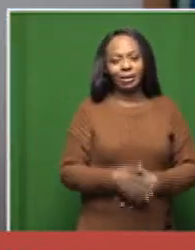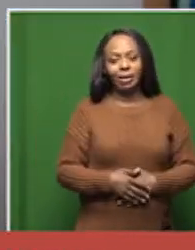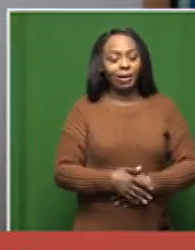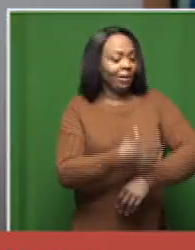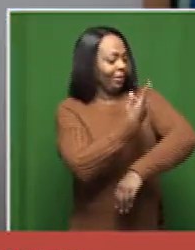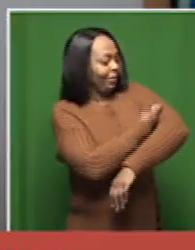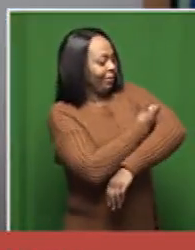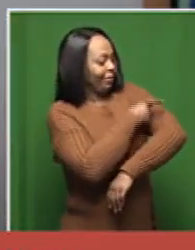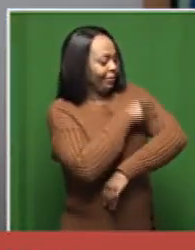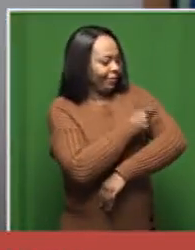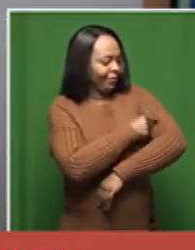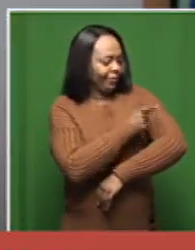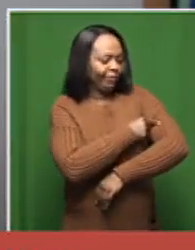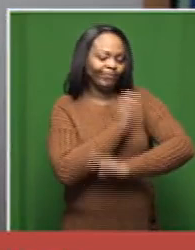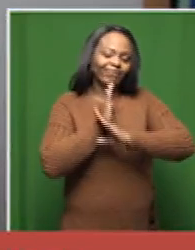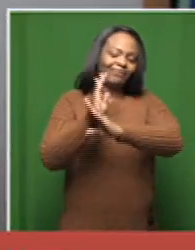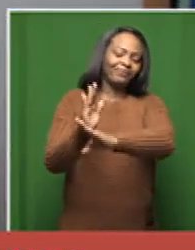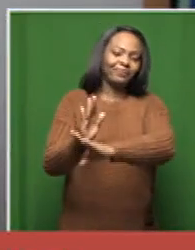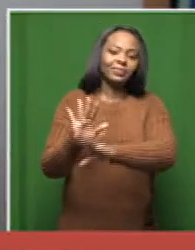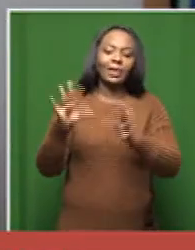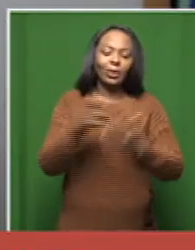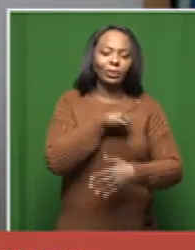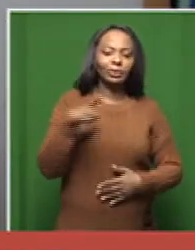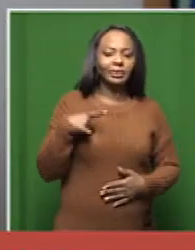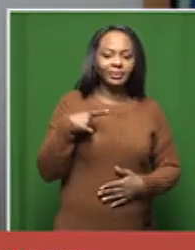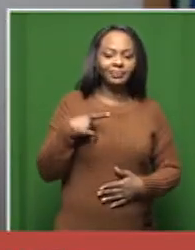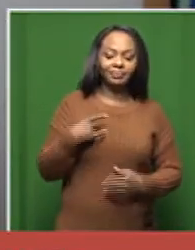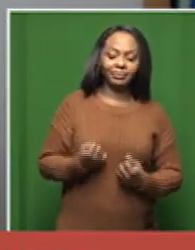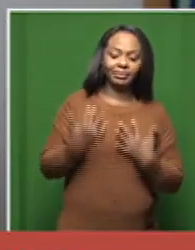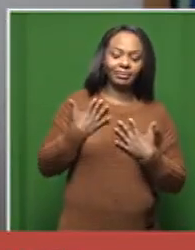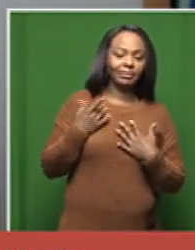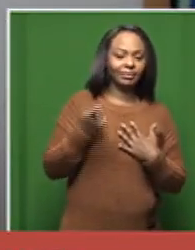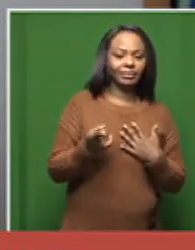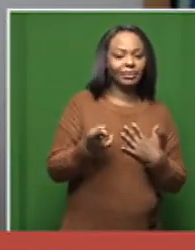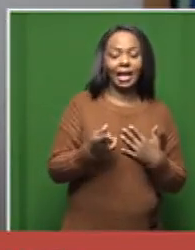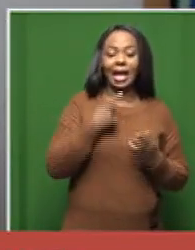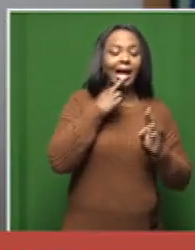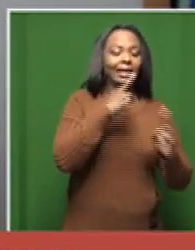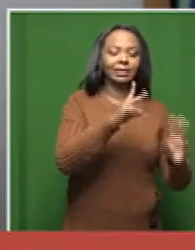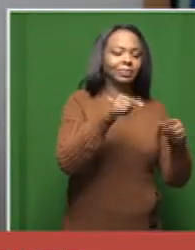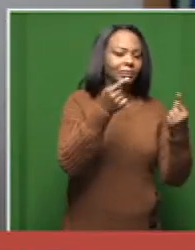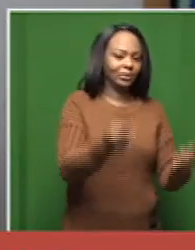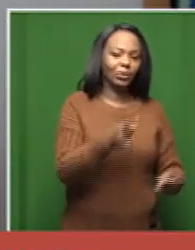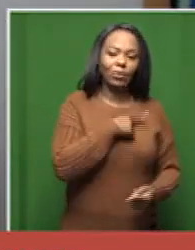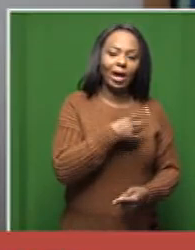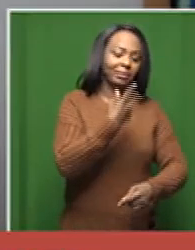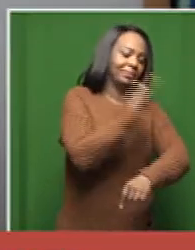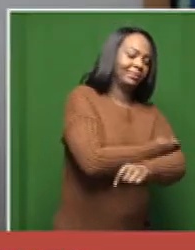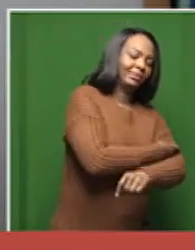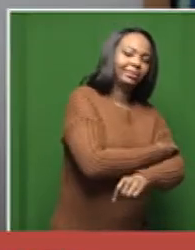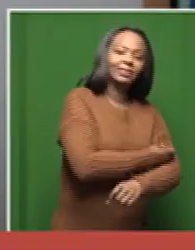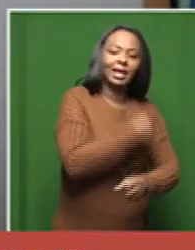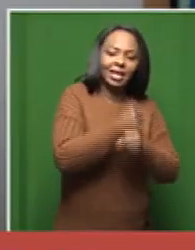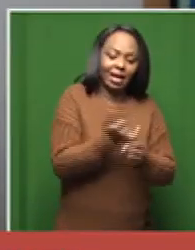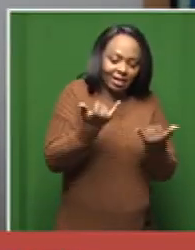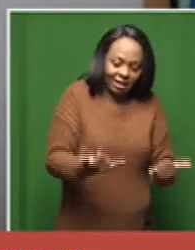Unfortunately, we don't have the answers yet because it's too early. Now, these vaccines have only been around this year, so it's too early to say how